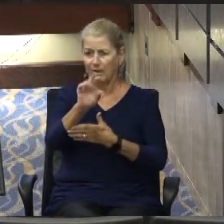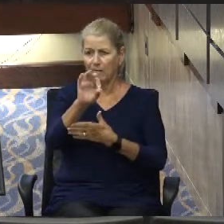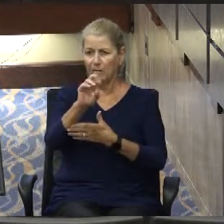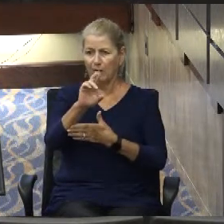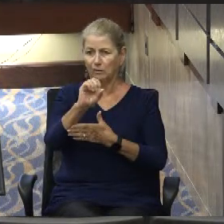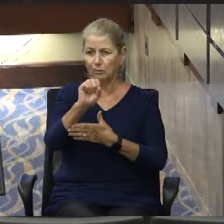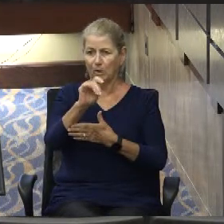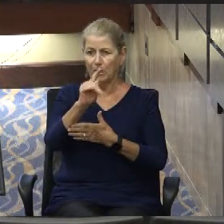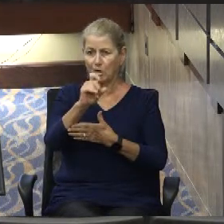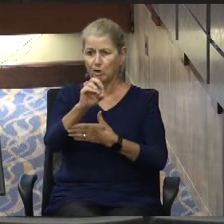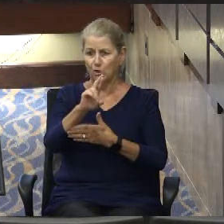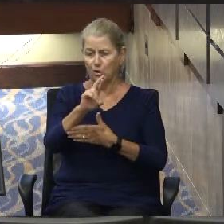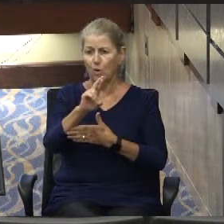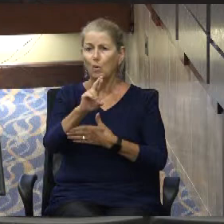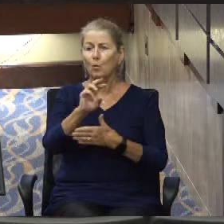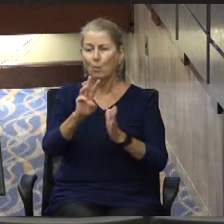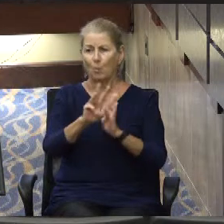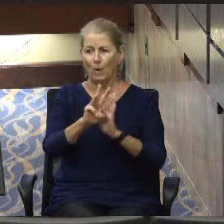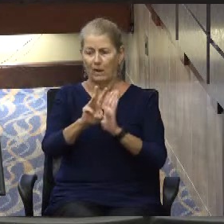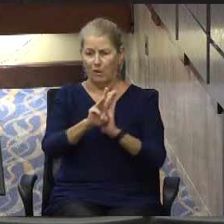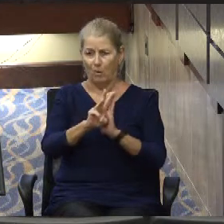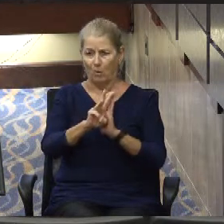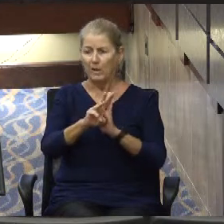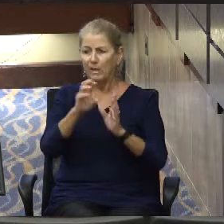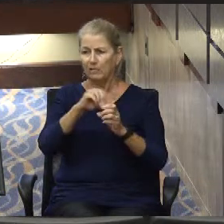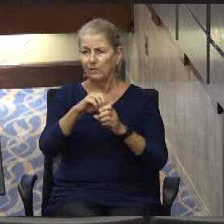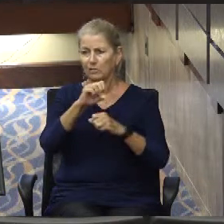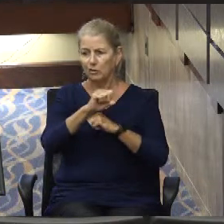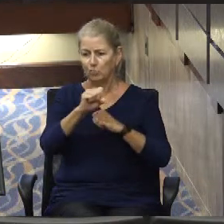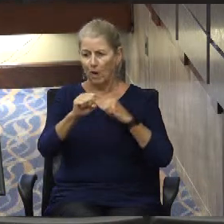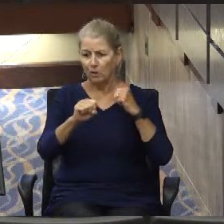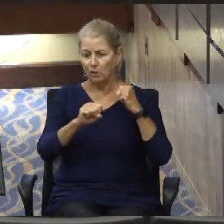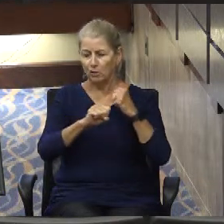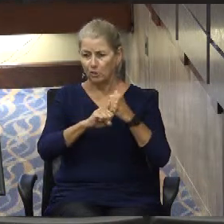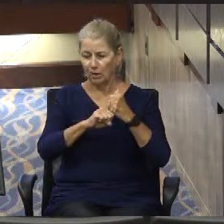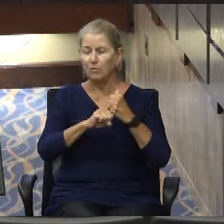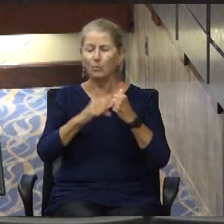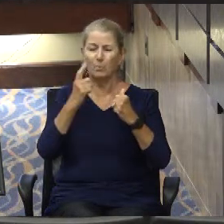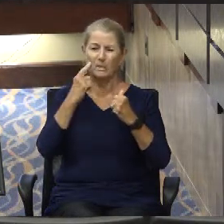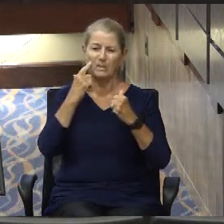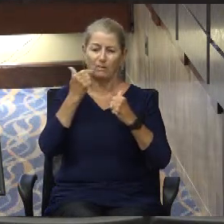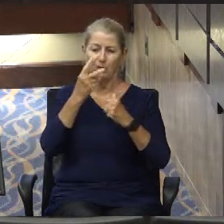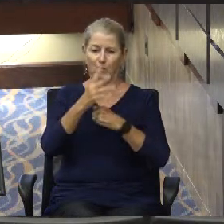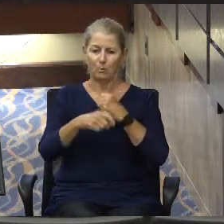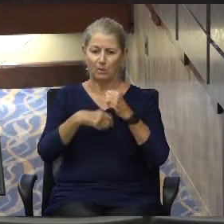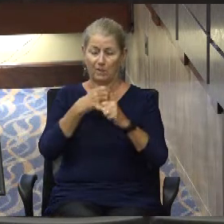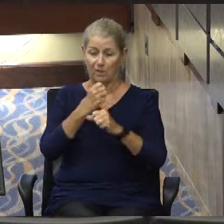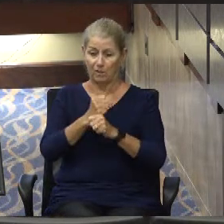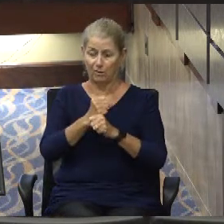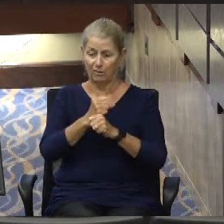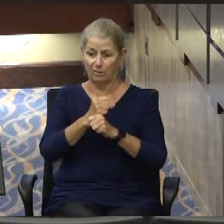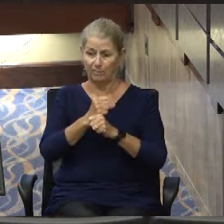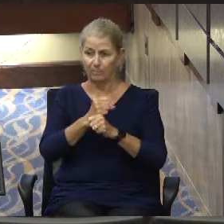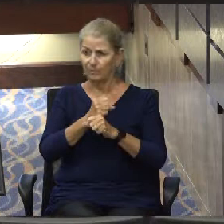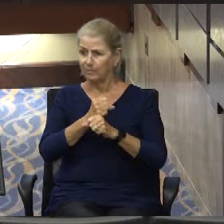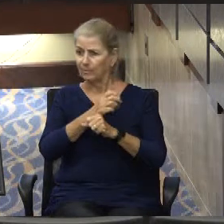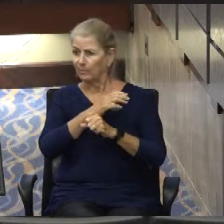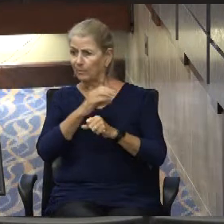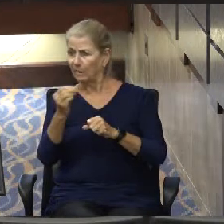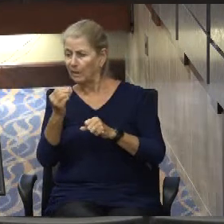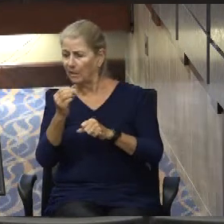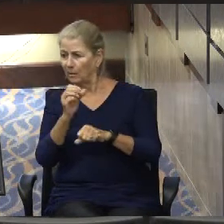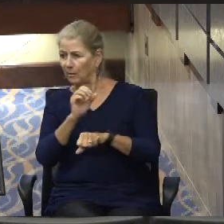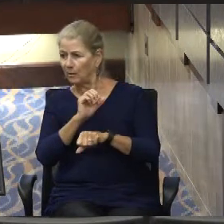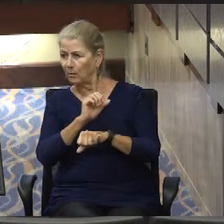CIP and infrastructure investment these past few years. Amy Villarley, Highland, Director of Public Works, and